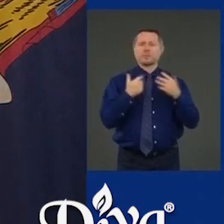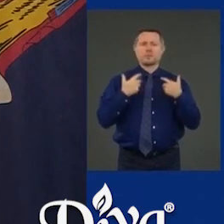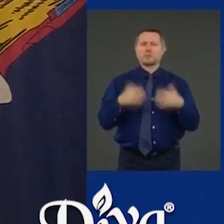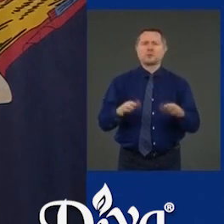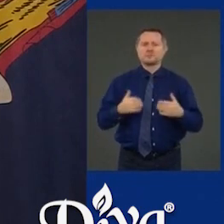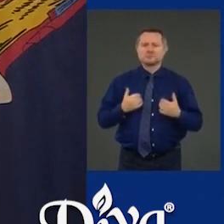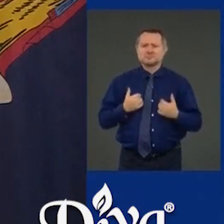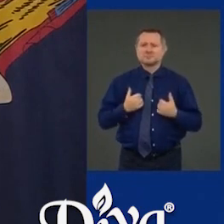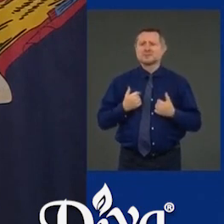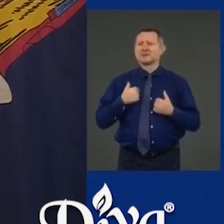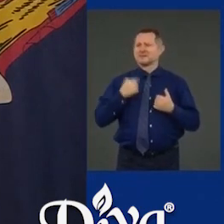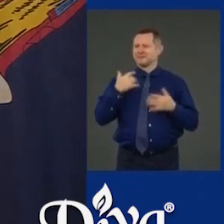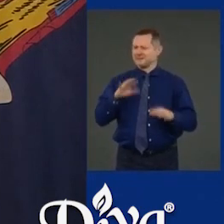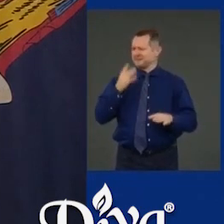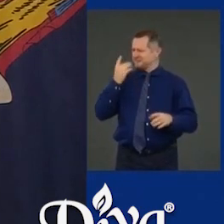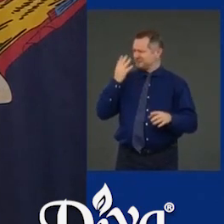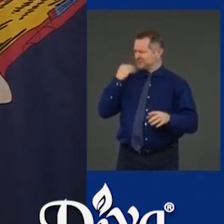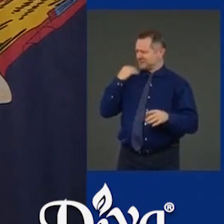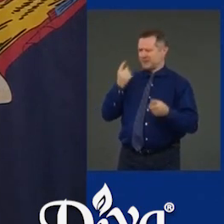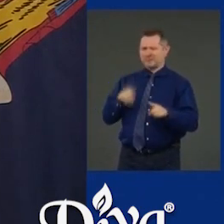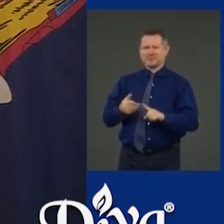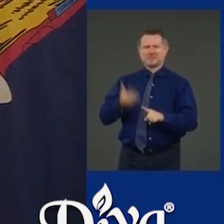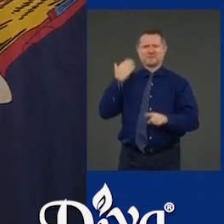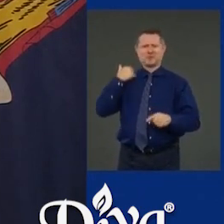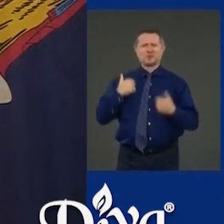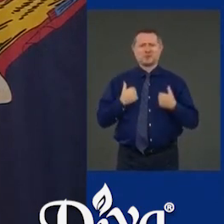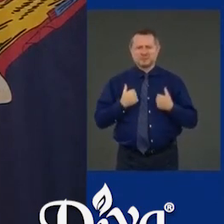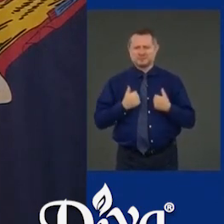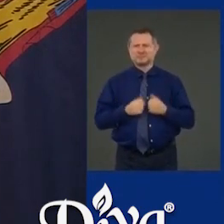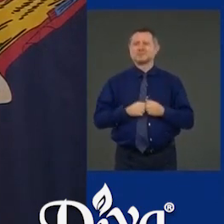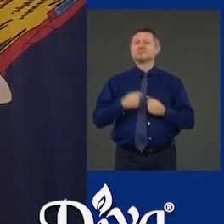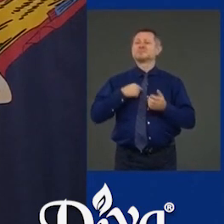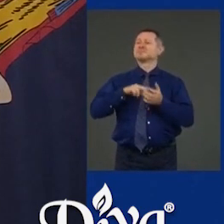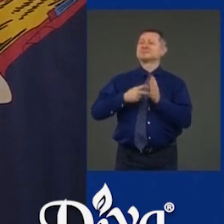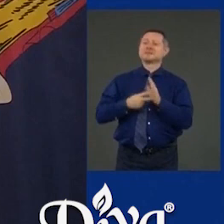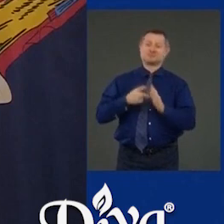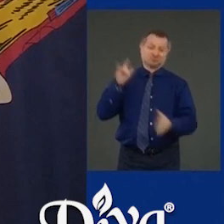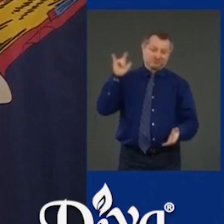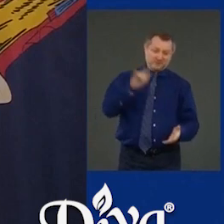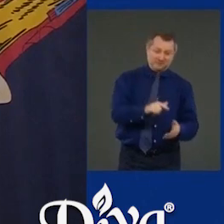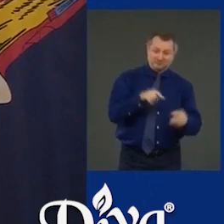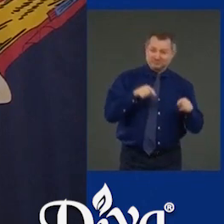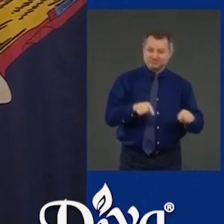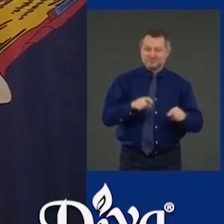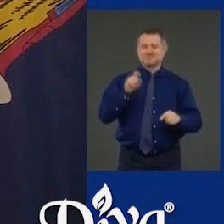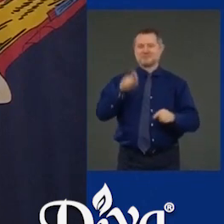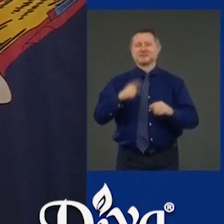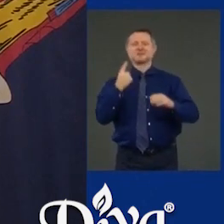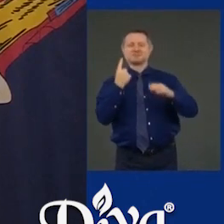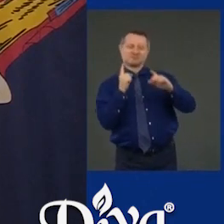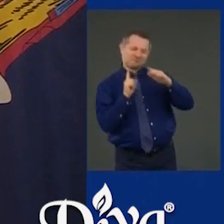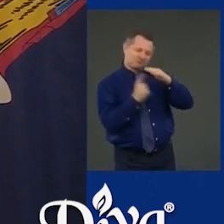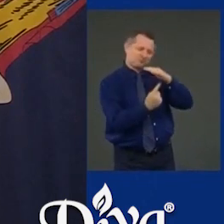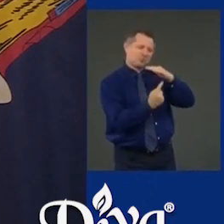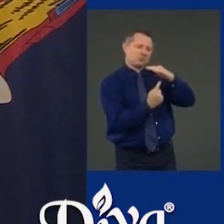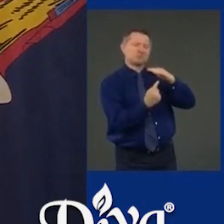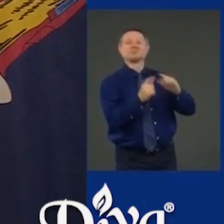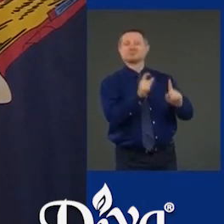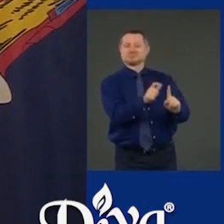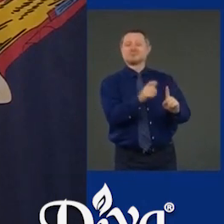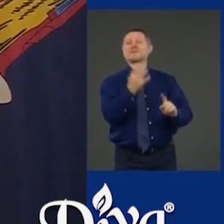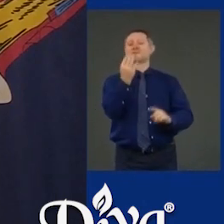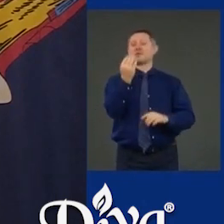and that's the 14-day quarantine. That is a uniform policy across the 3